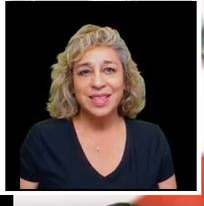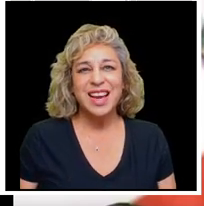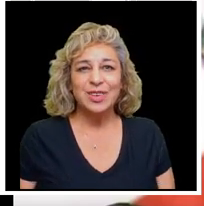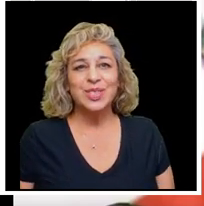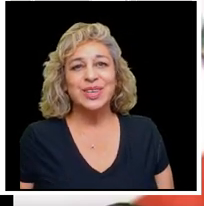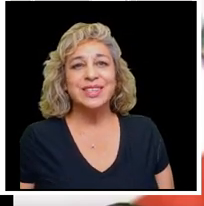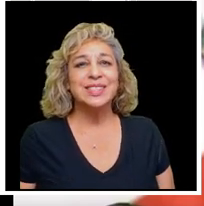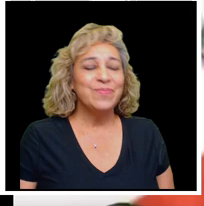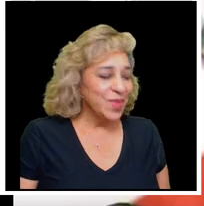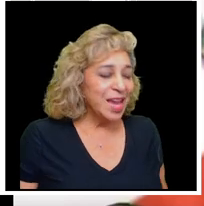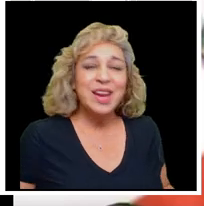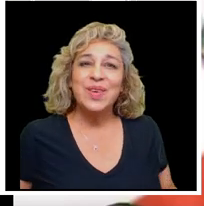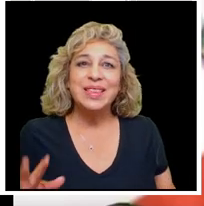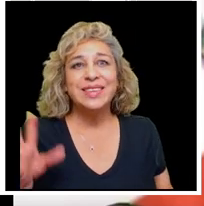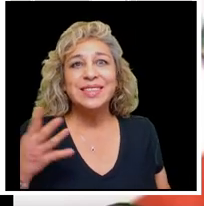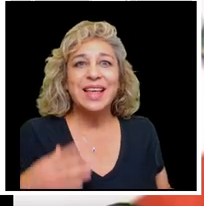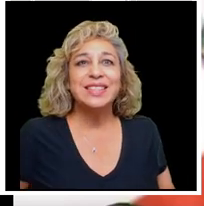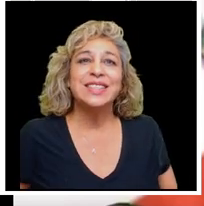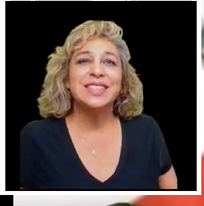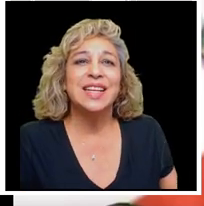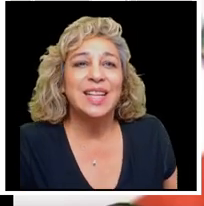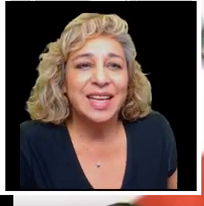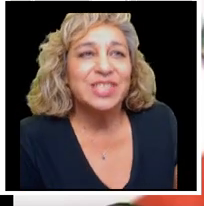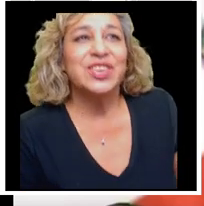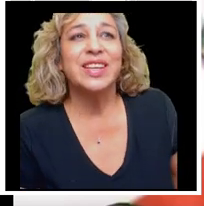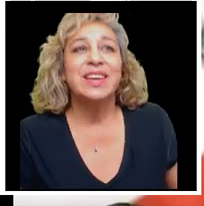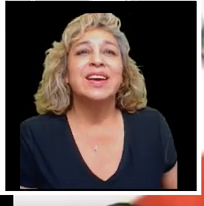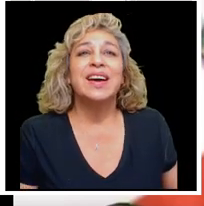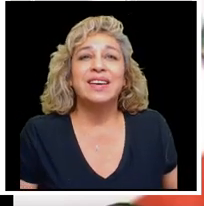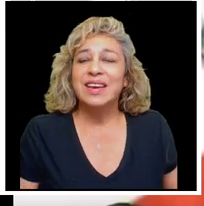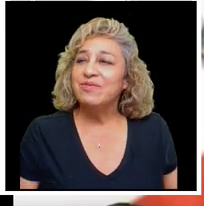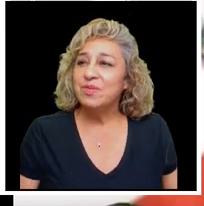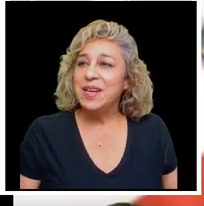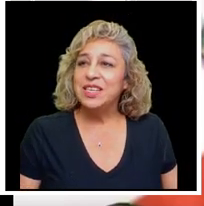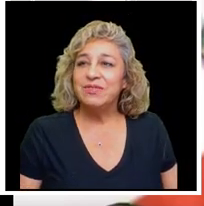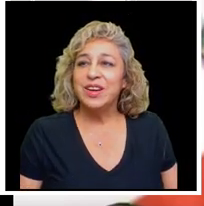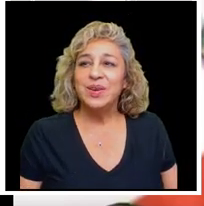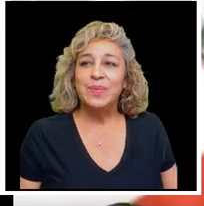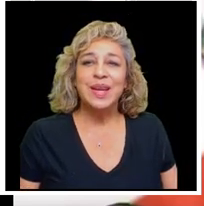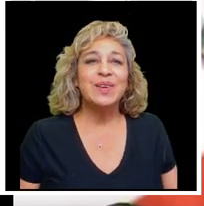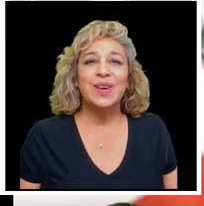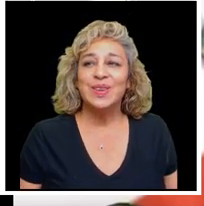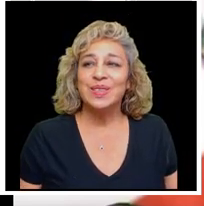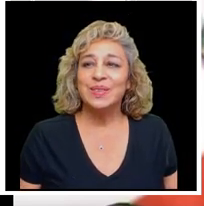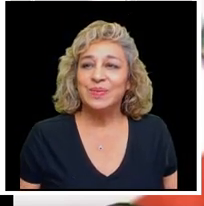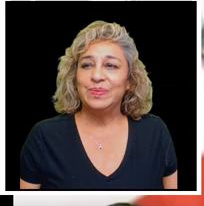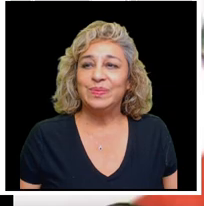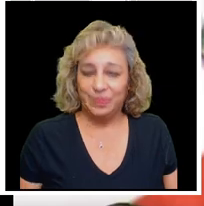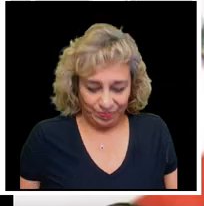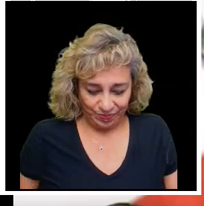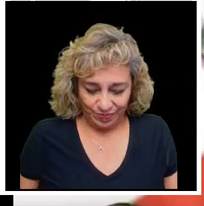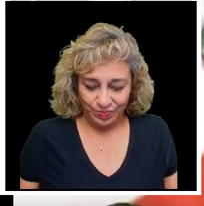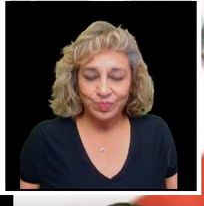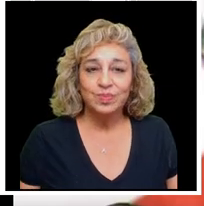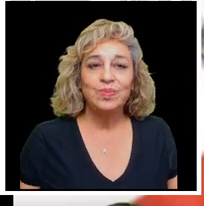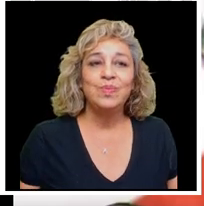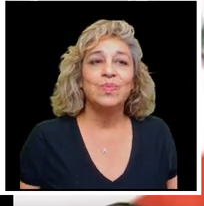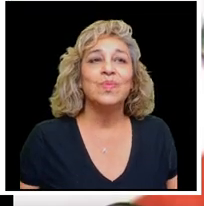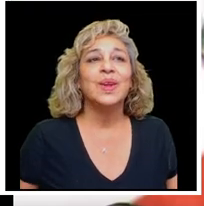areas in the outskirts anyway just that's just a little extra information for you but here goes